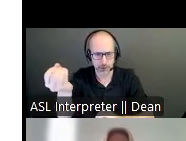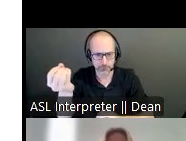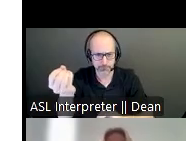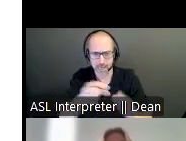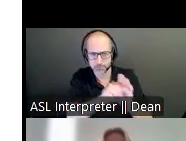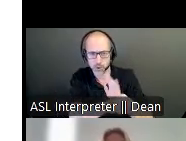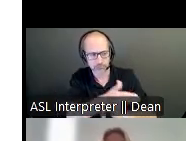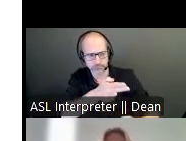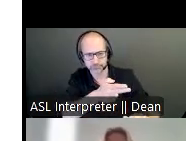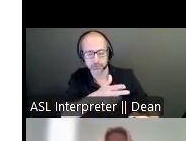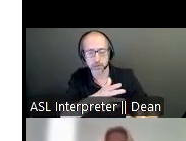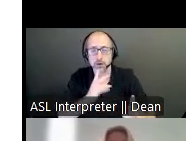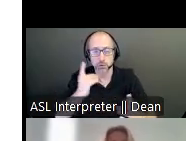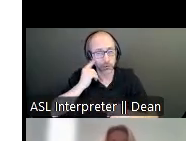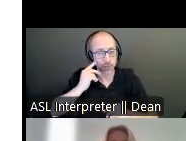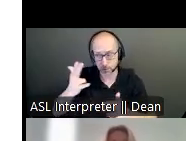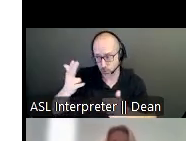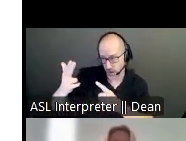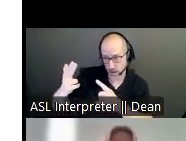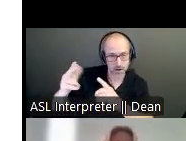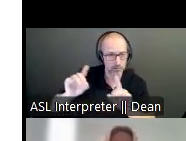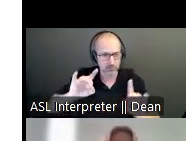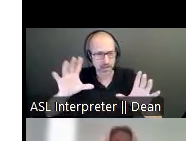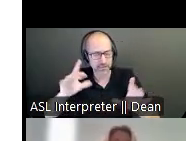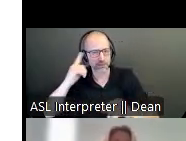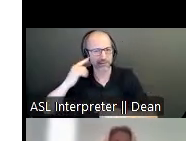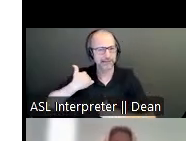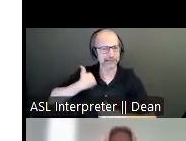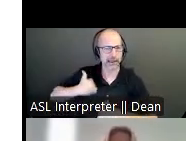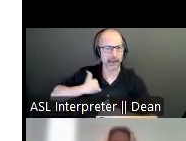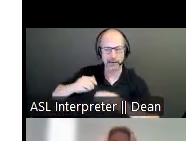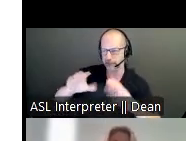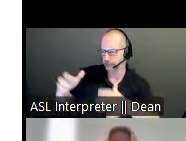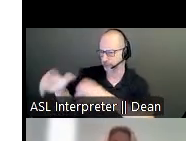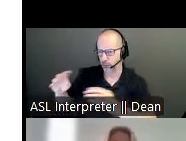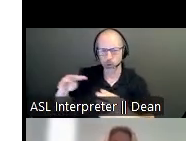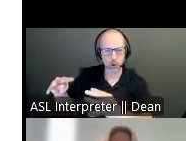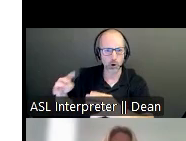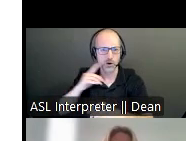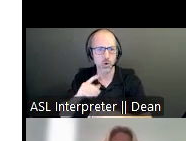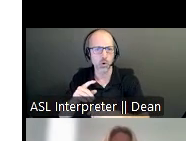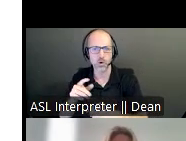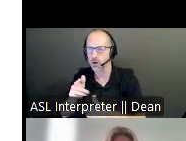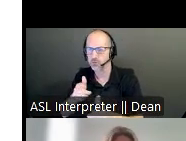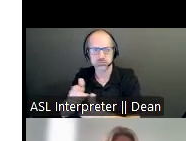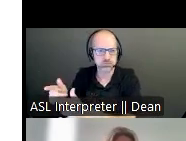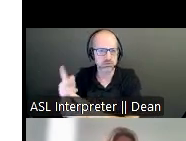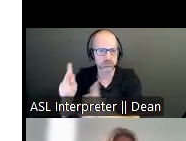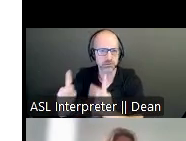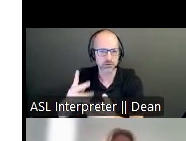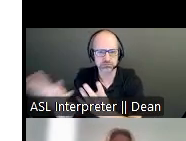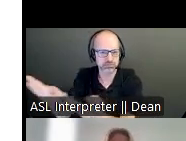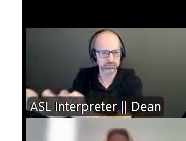So when we think about gun violence, we often think about gang crime, mass shootings. However, in Canada,